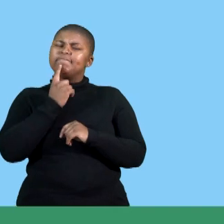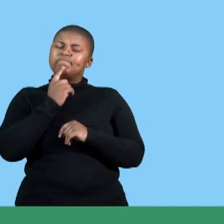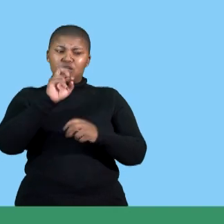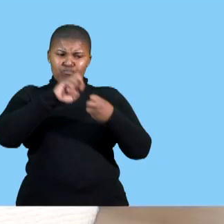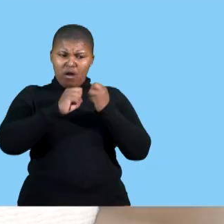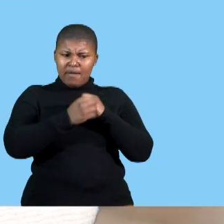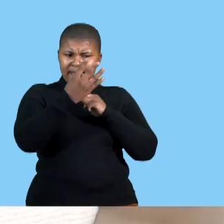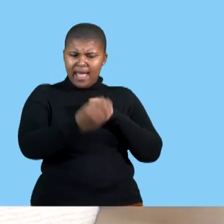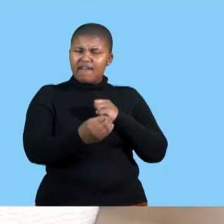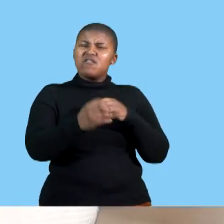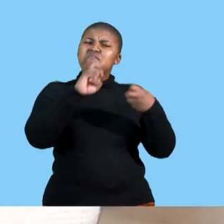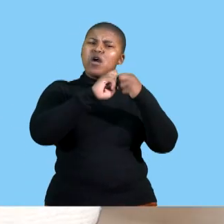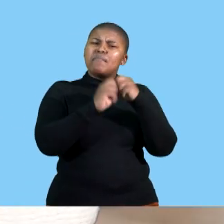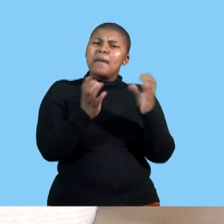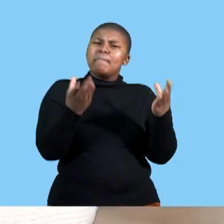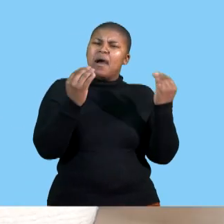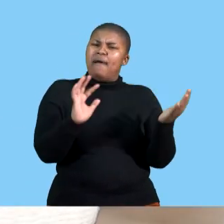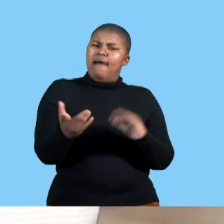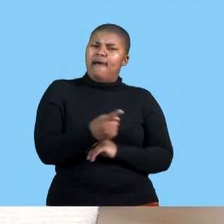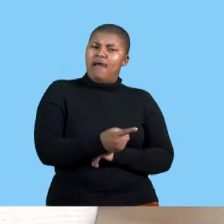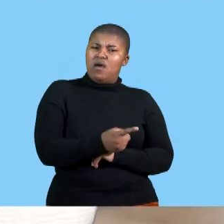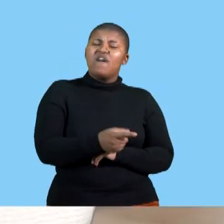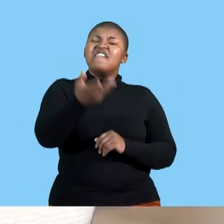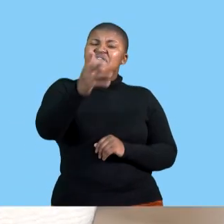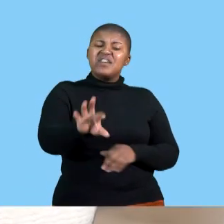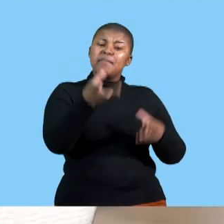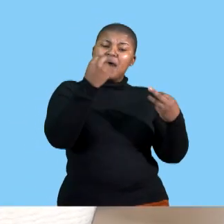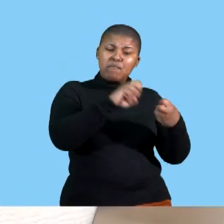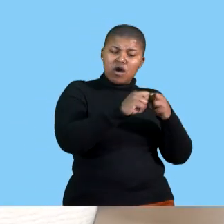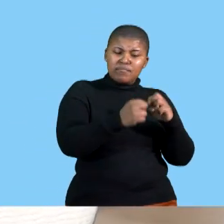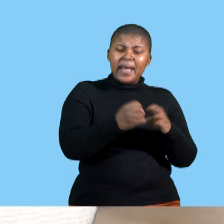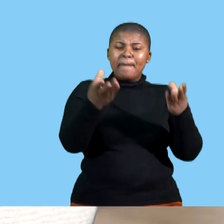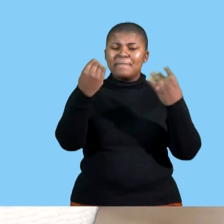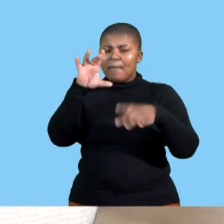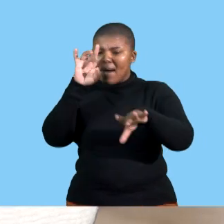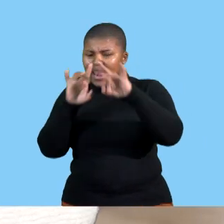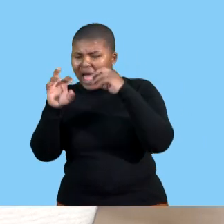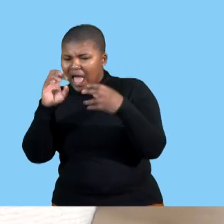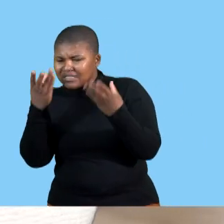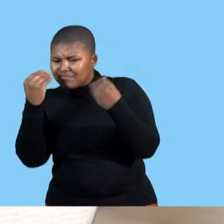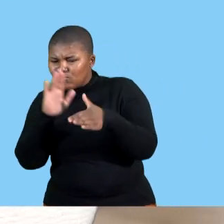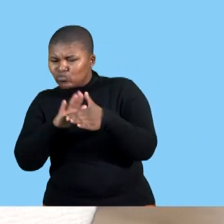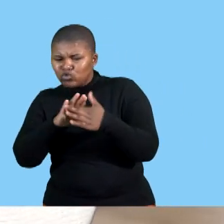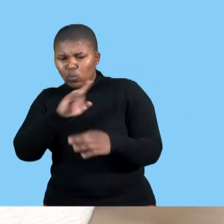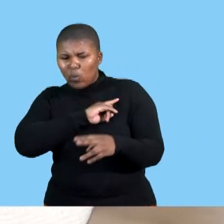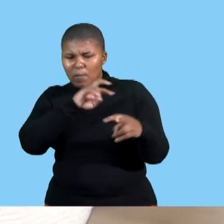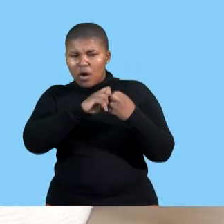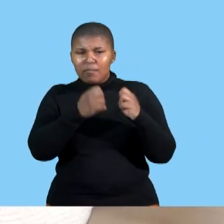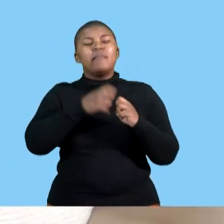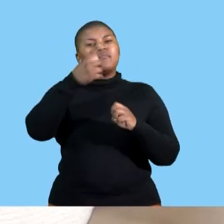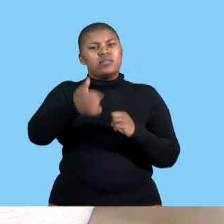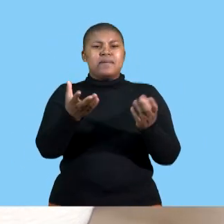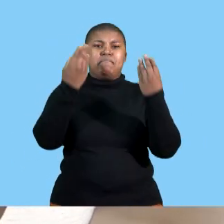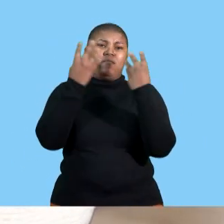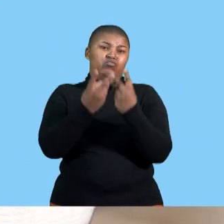What causes this problem? And you don't just fold your arms after finding the causes of the problem. You now need to come up with what? The